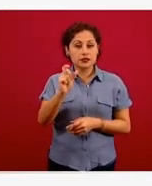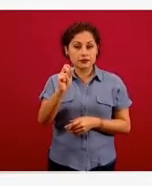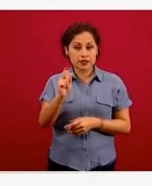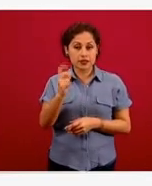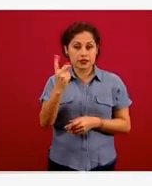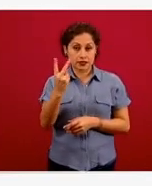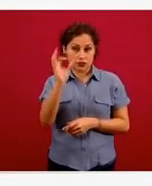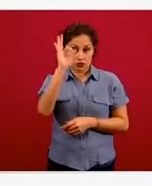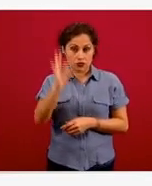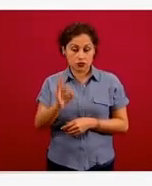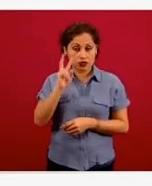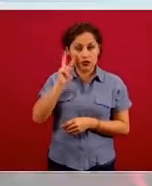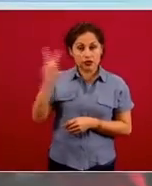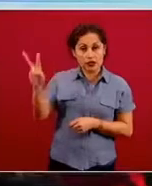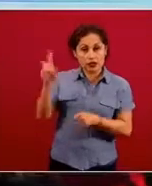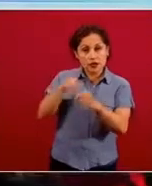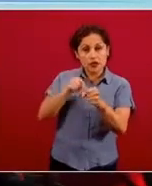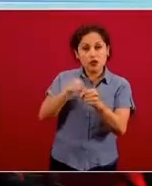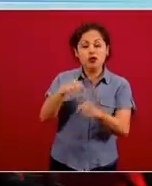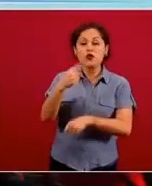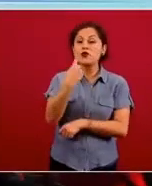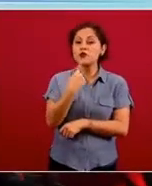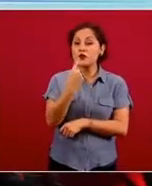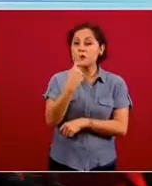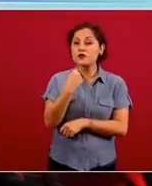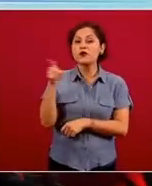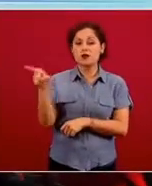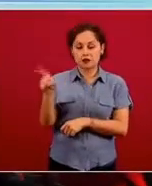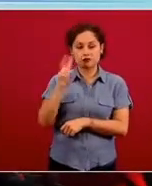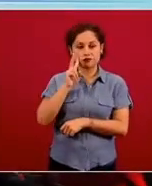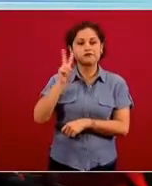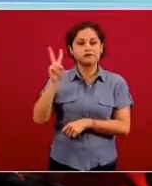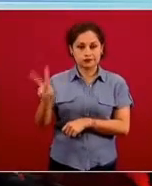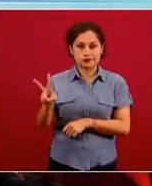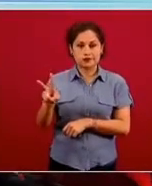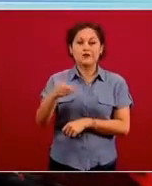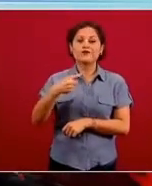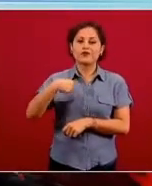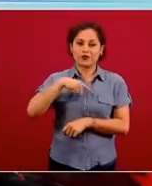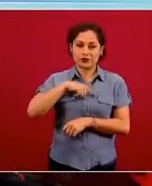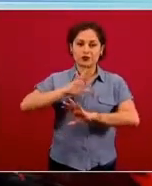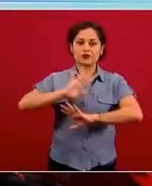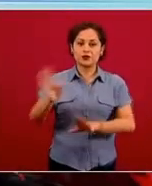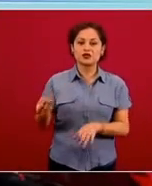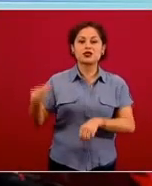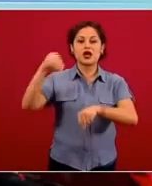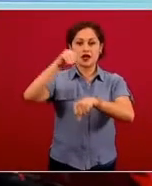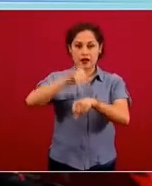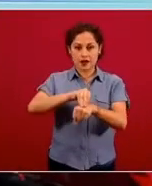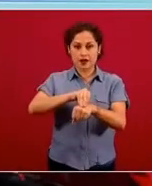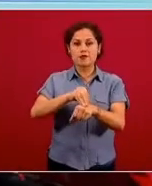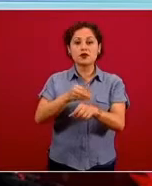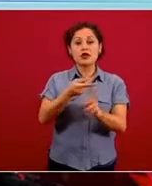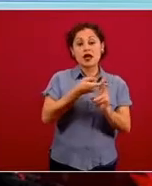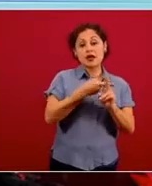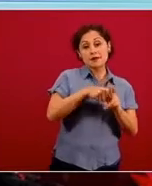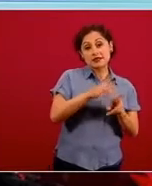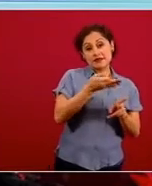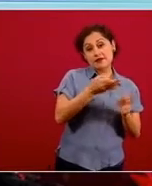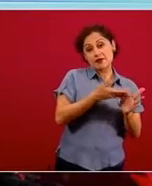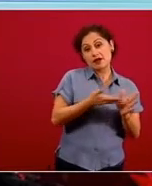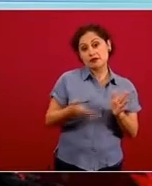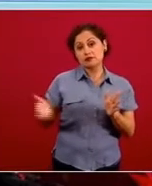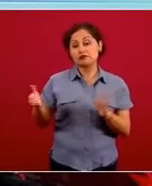cases, how many of them, what percentage actually turn out to be positive for COVID-19? Here we have the development of this positivity